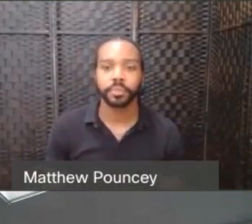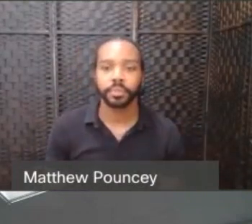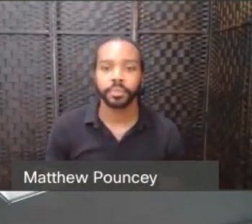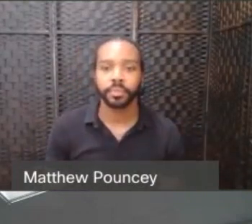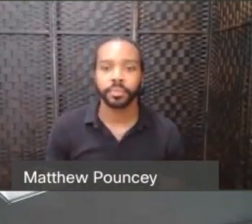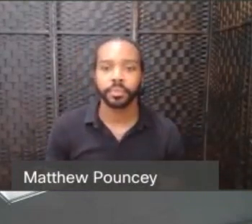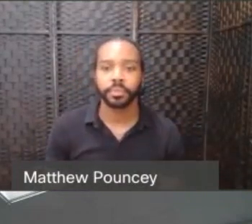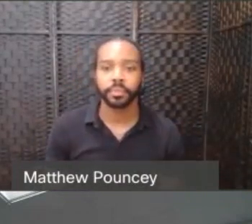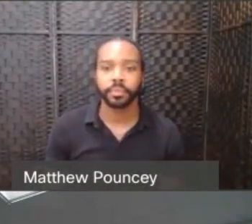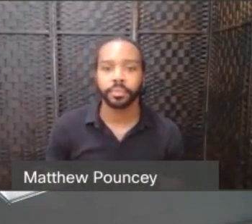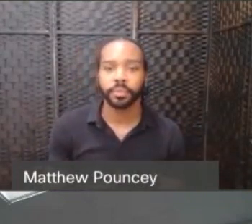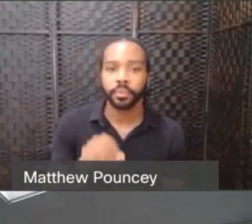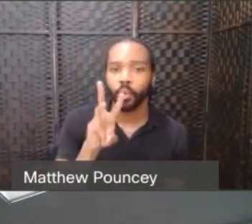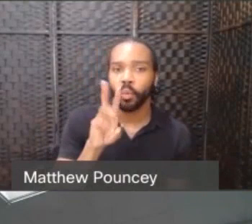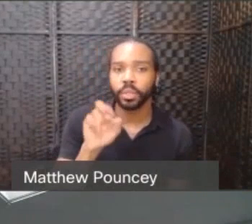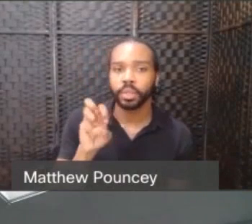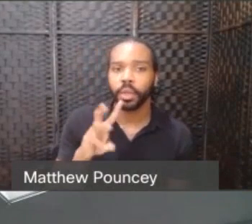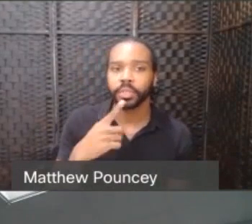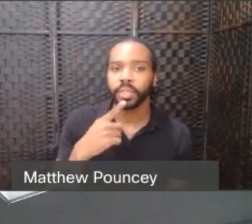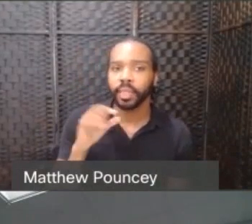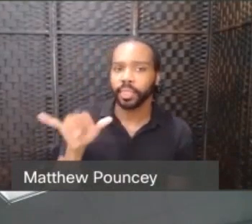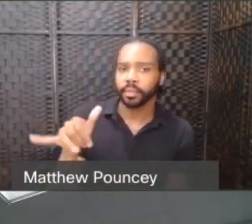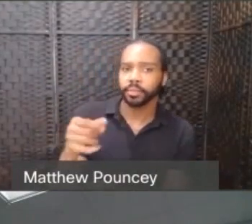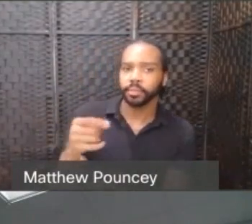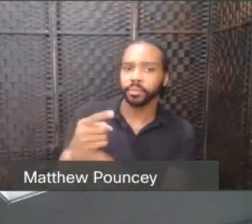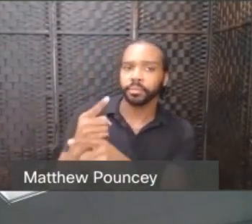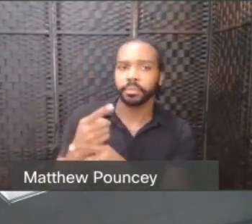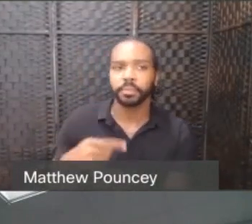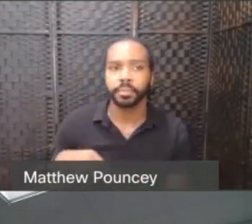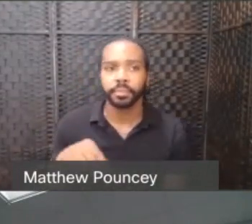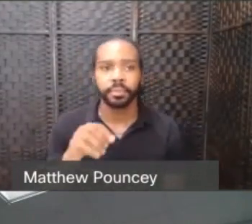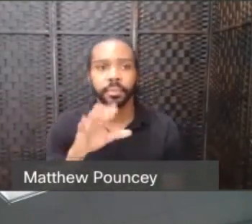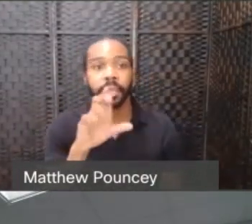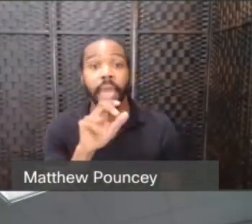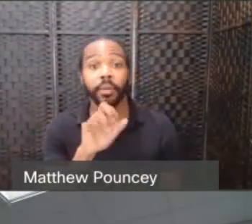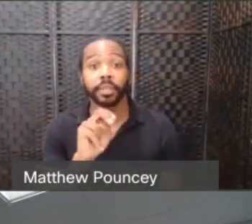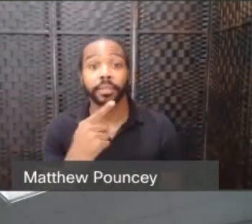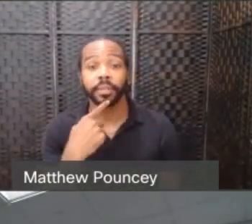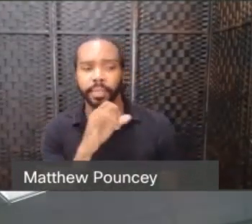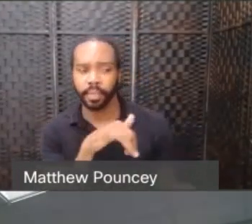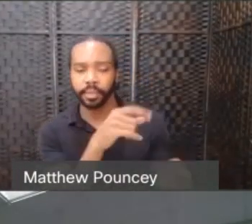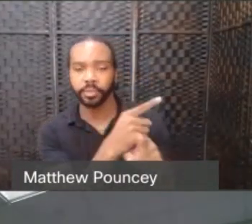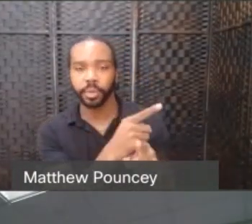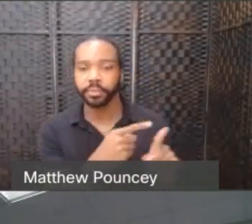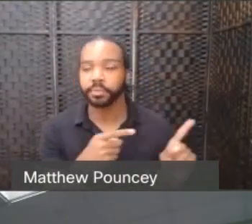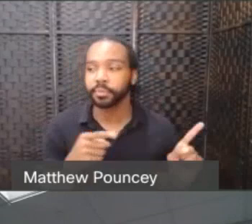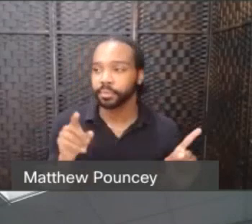That is accurate. Yeah, I was I going to say hi believe to that everyone. This is Karen. That's accurate. Thank you. Thanks, Karen.